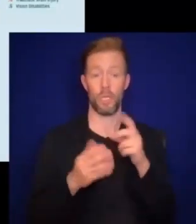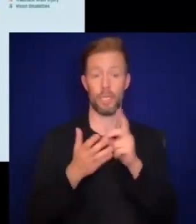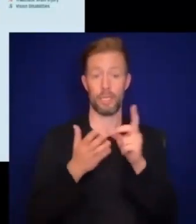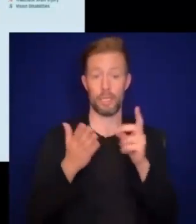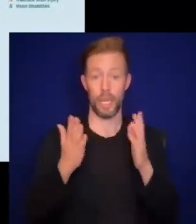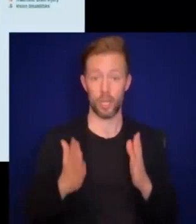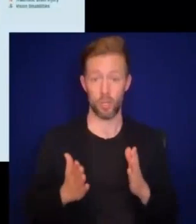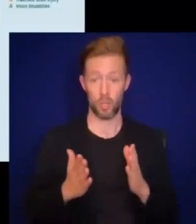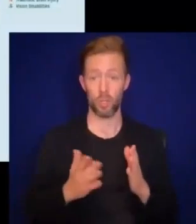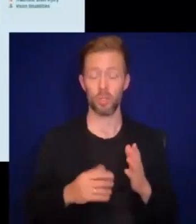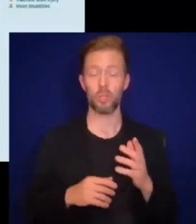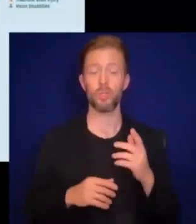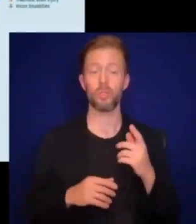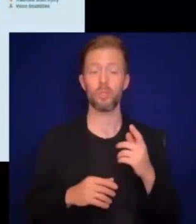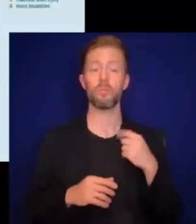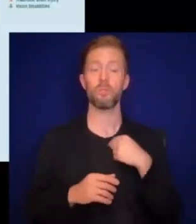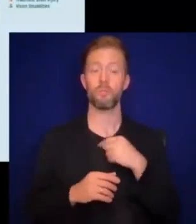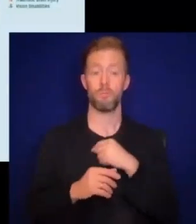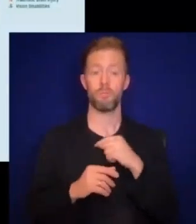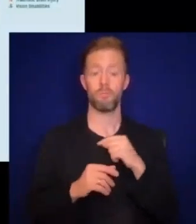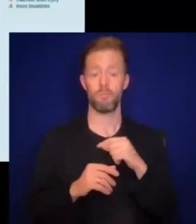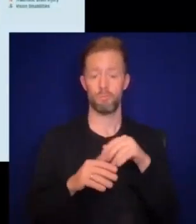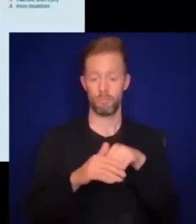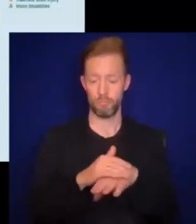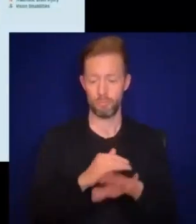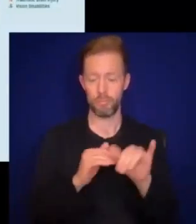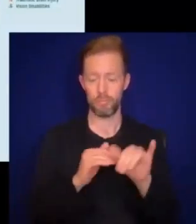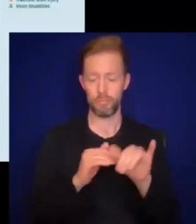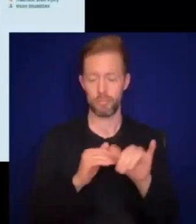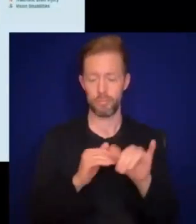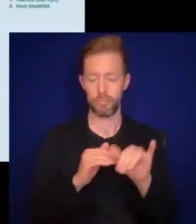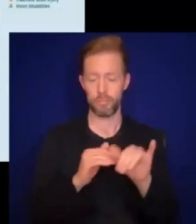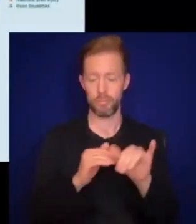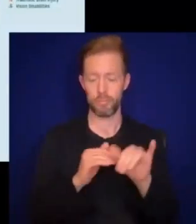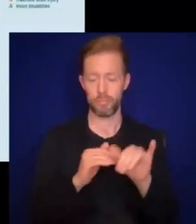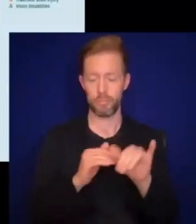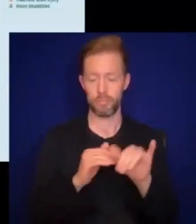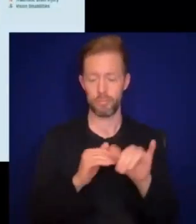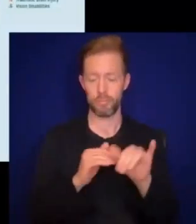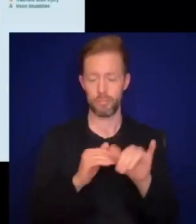as designers, go onto this environment,